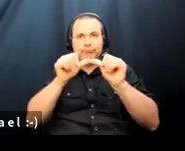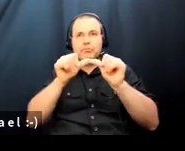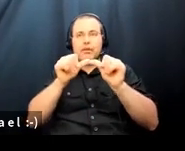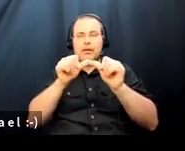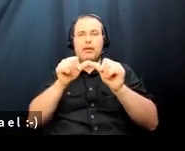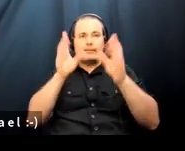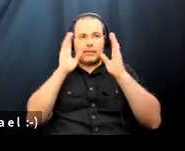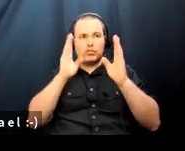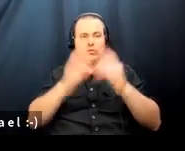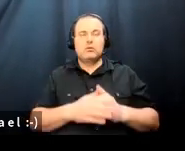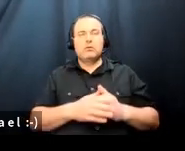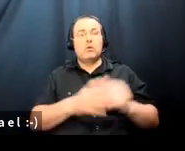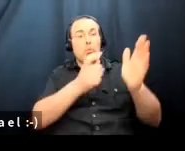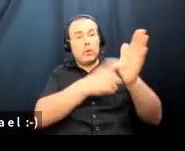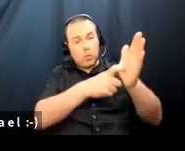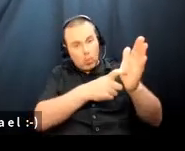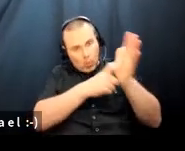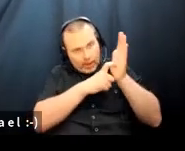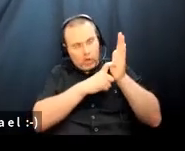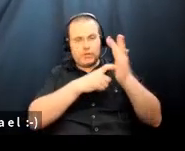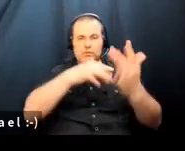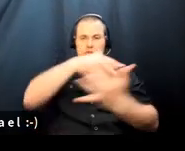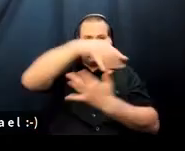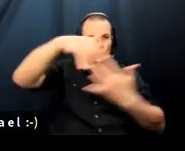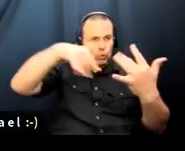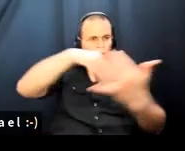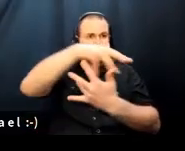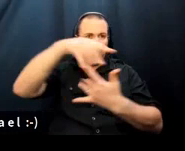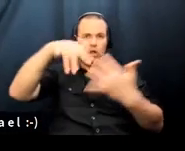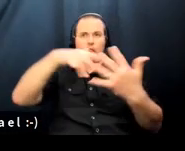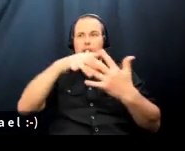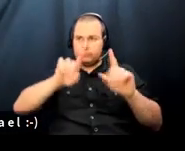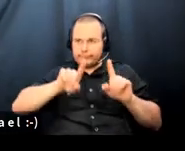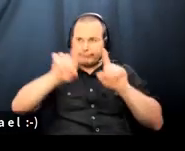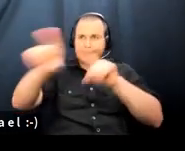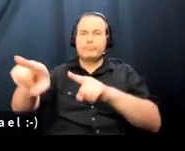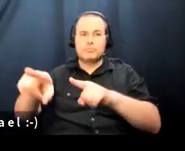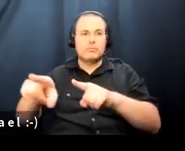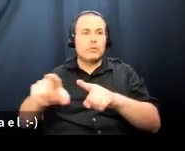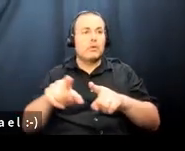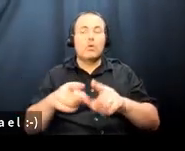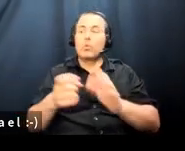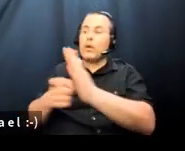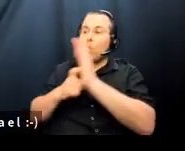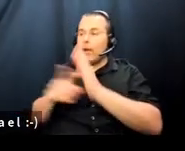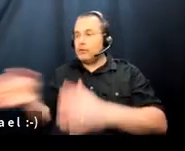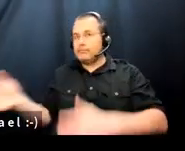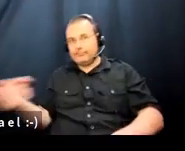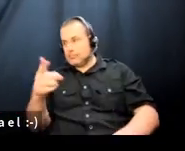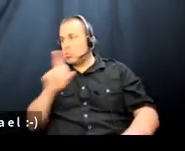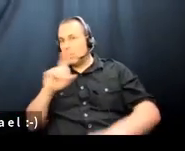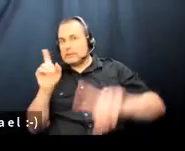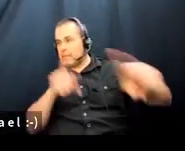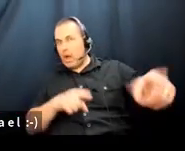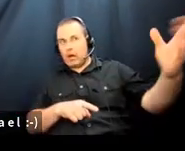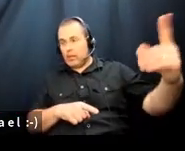Require social interactions. Require your child to respond to questions. Require